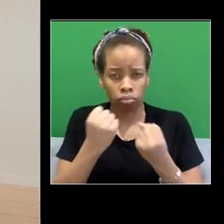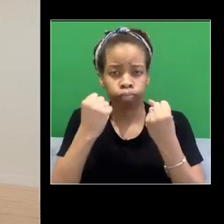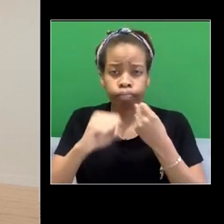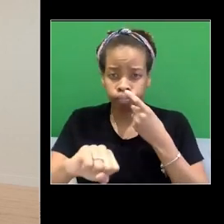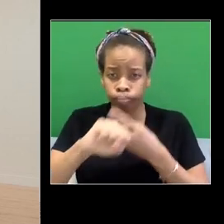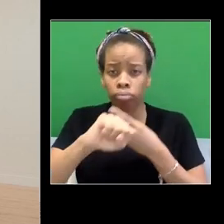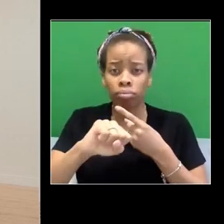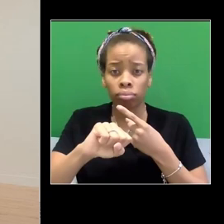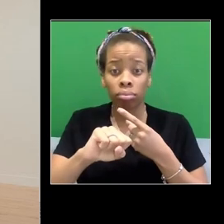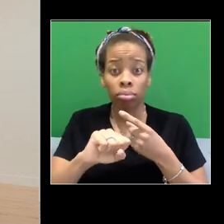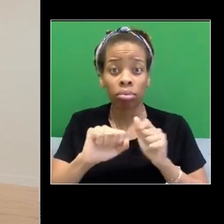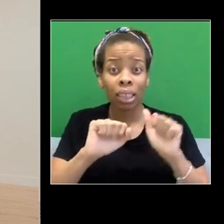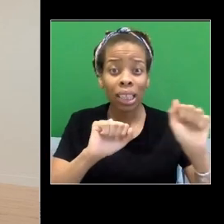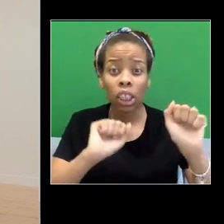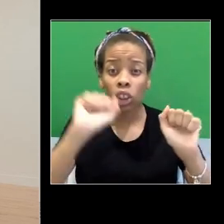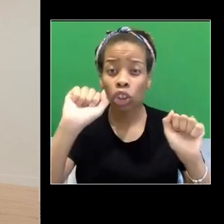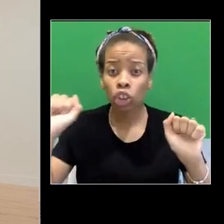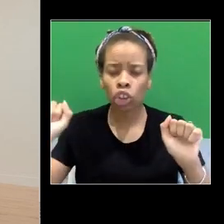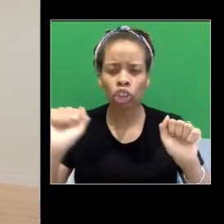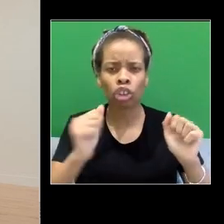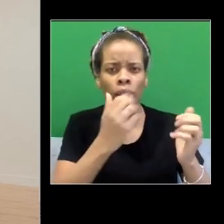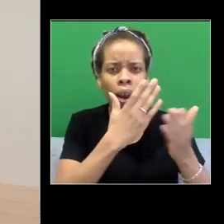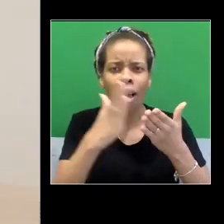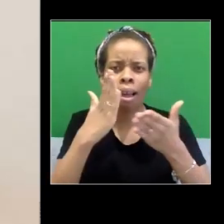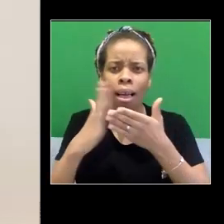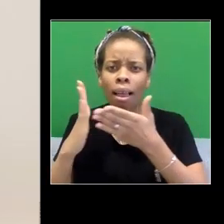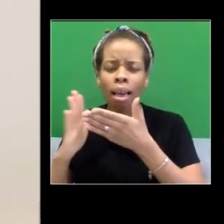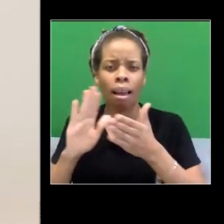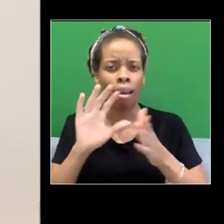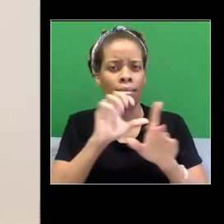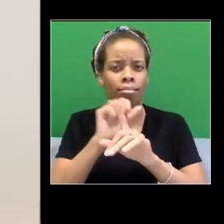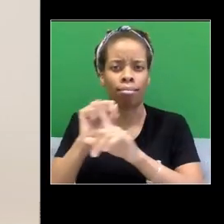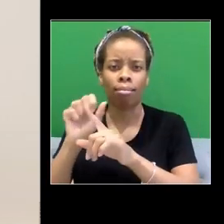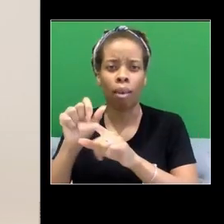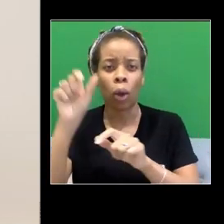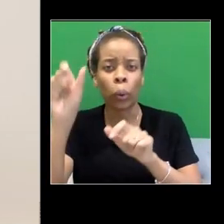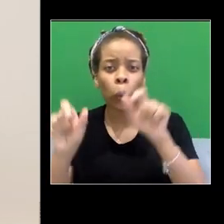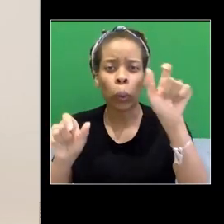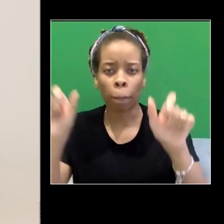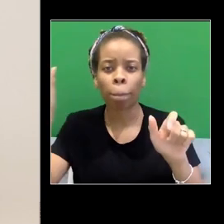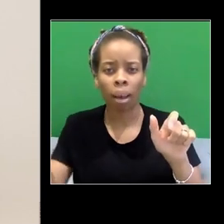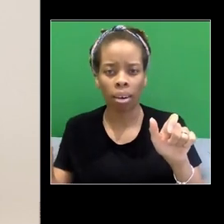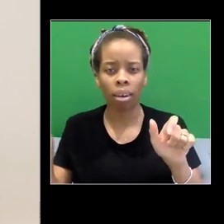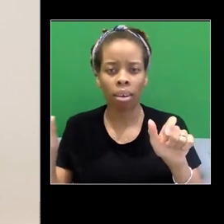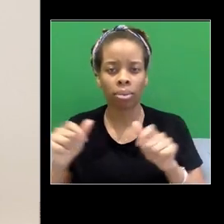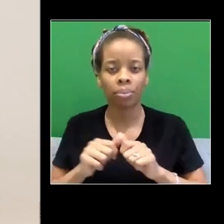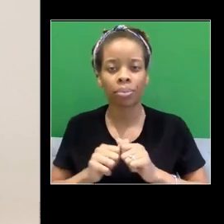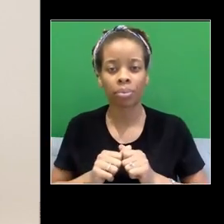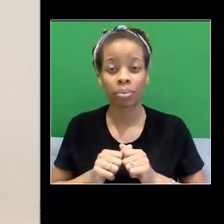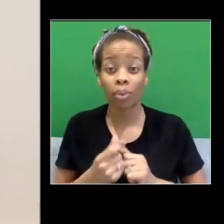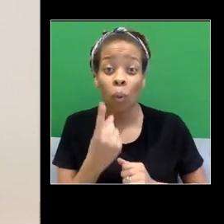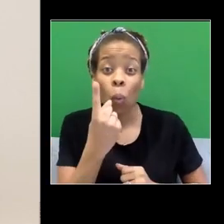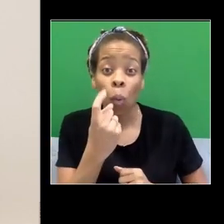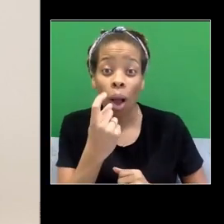sort of individual works, but really see another part of your project. I'm going to ask one more